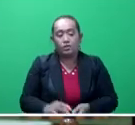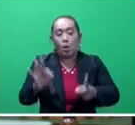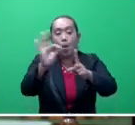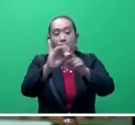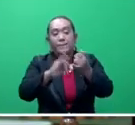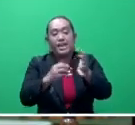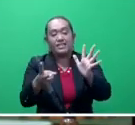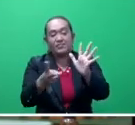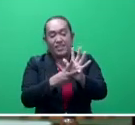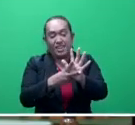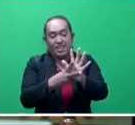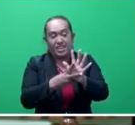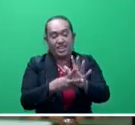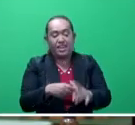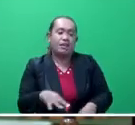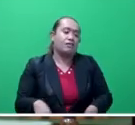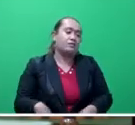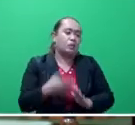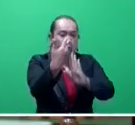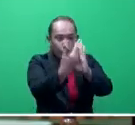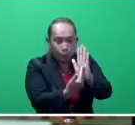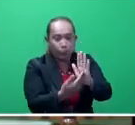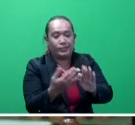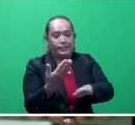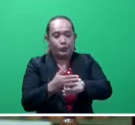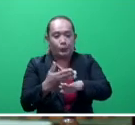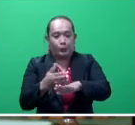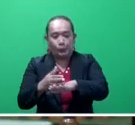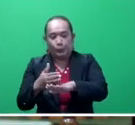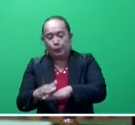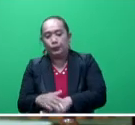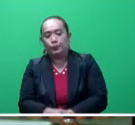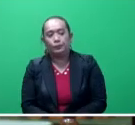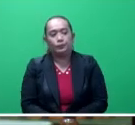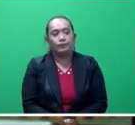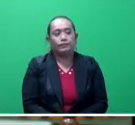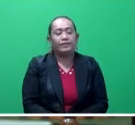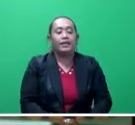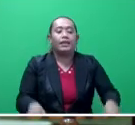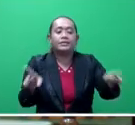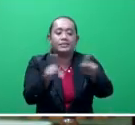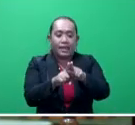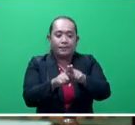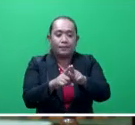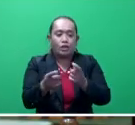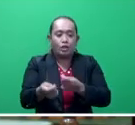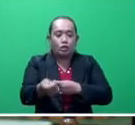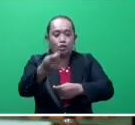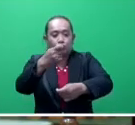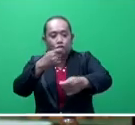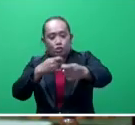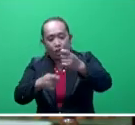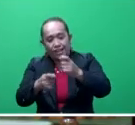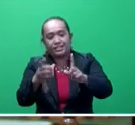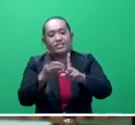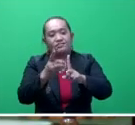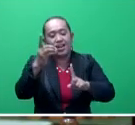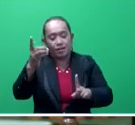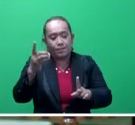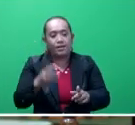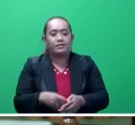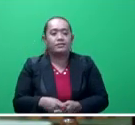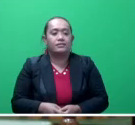stands and stations. Mr. Speaker, sir, improving the national balance of trade is a crucial part of our economic recovery. To support